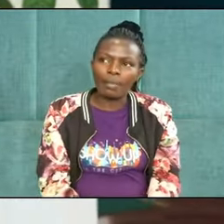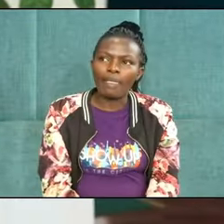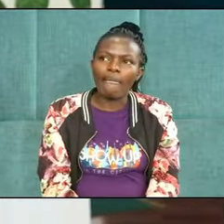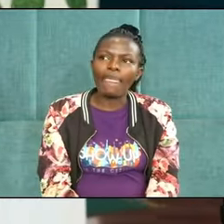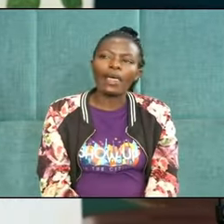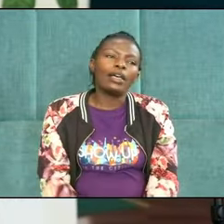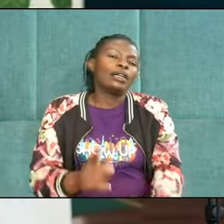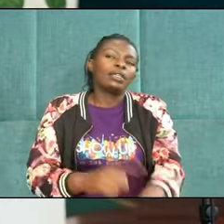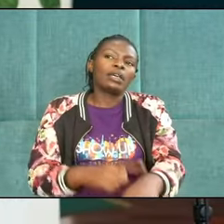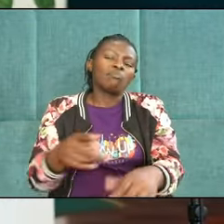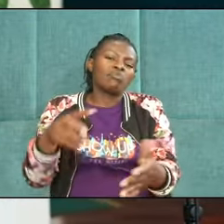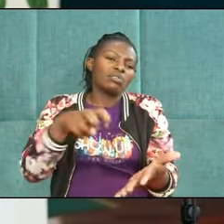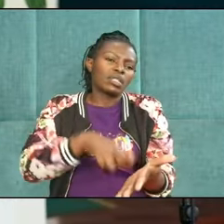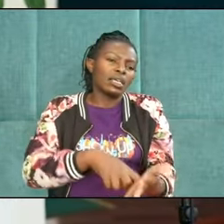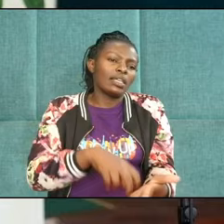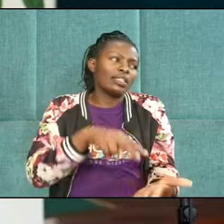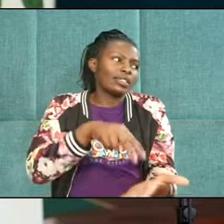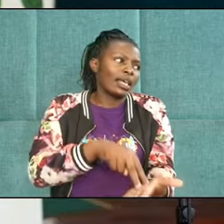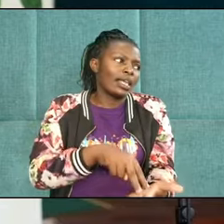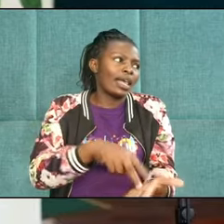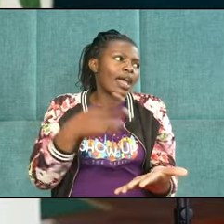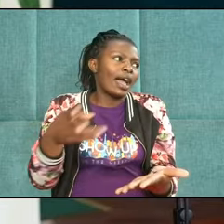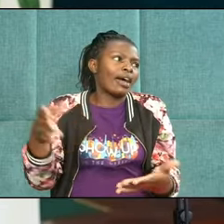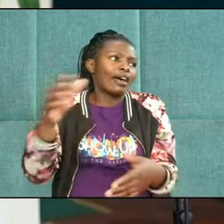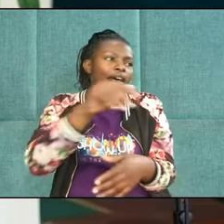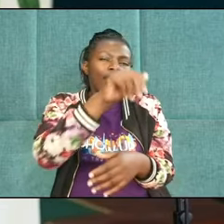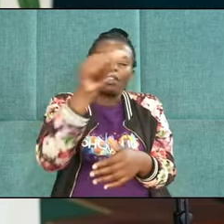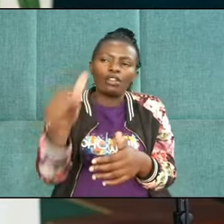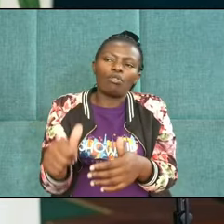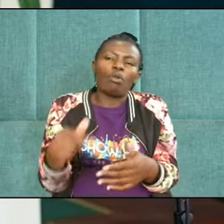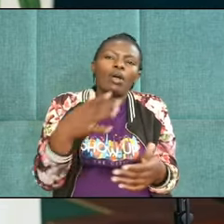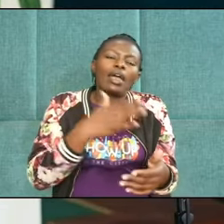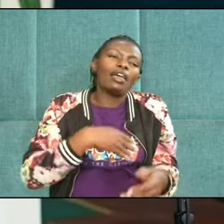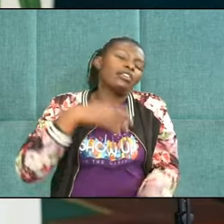at a door and knock or and ring a bell,